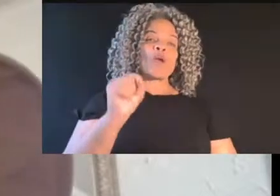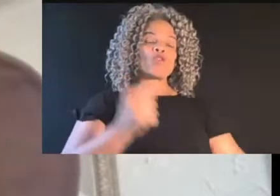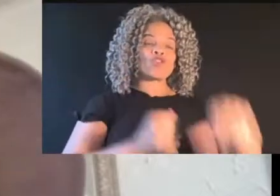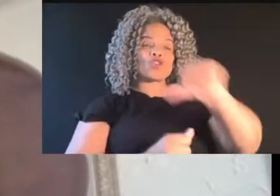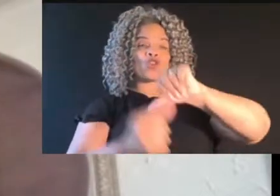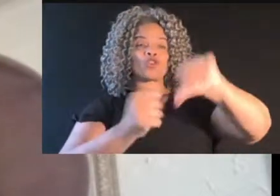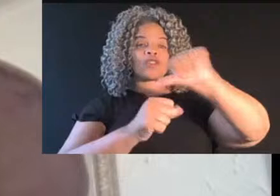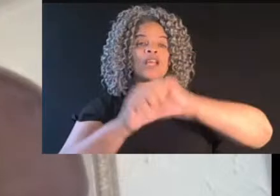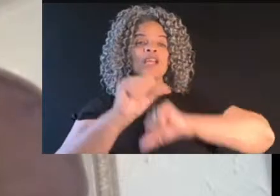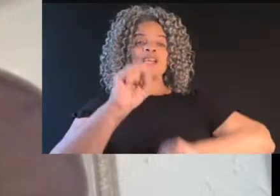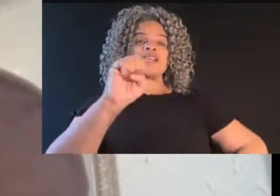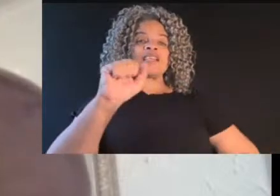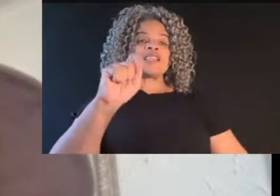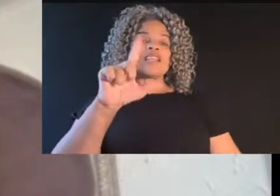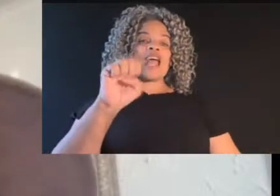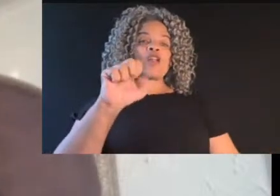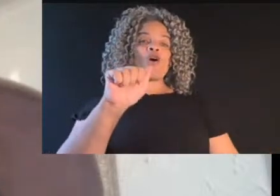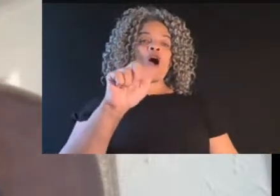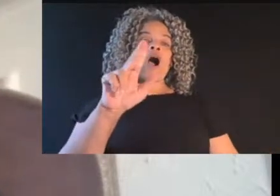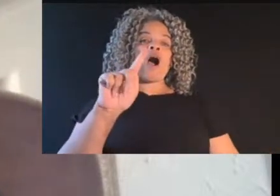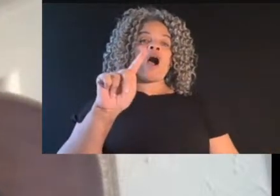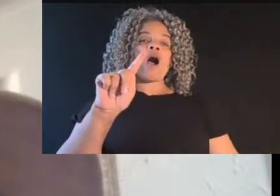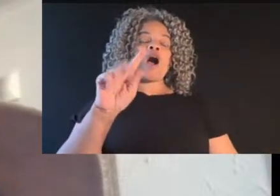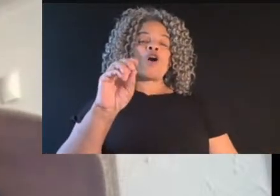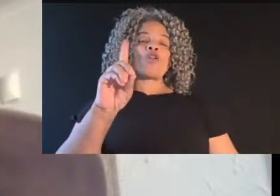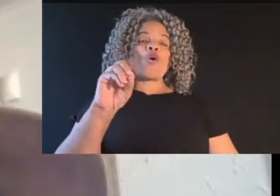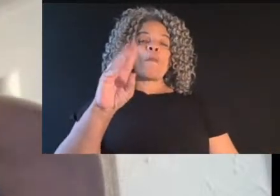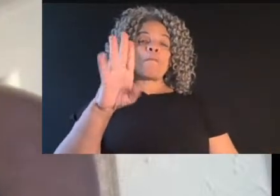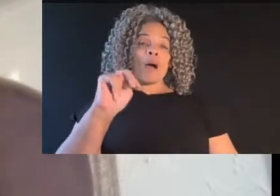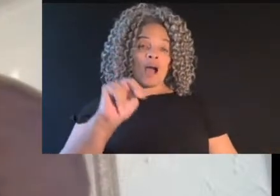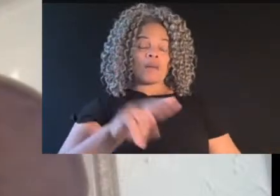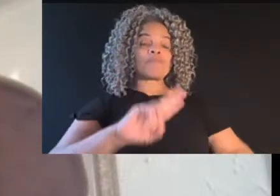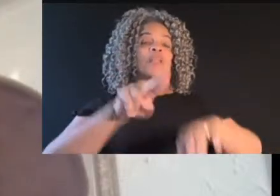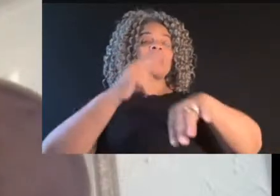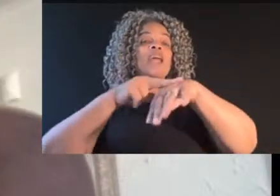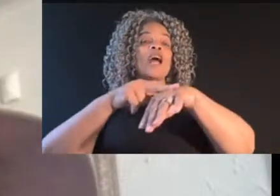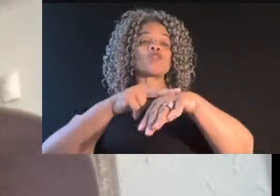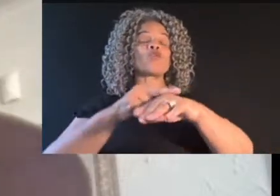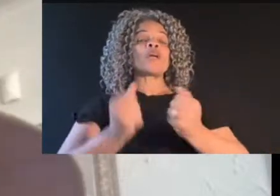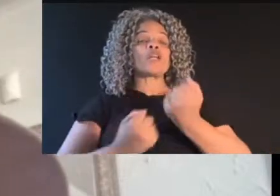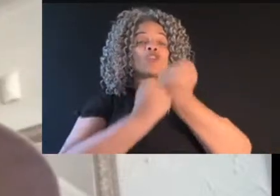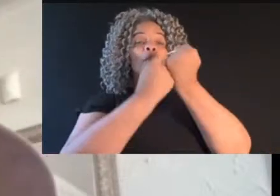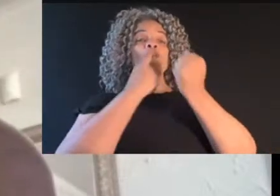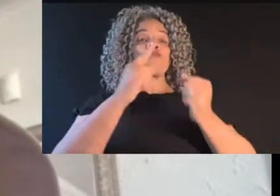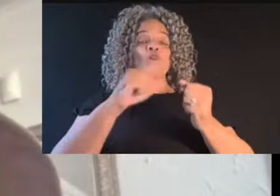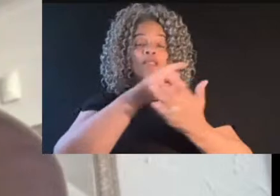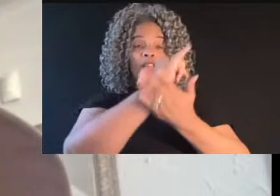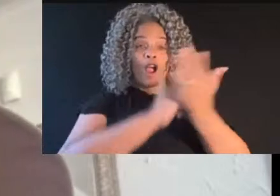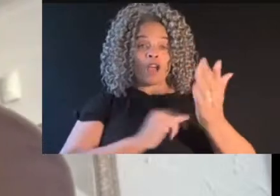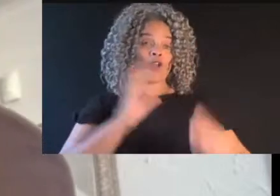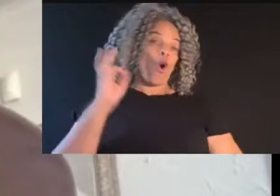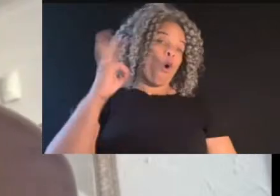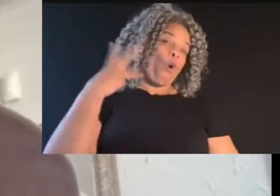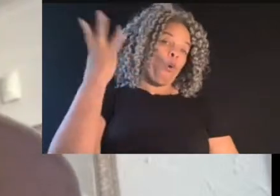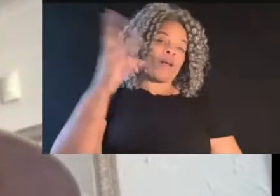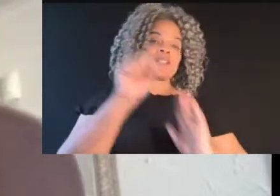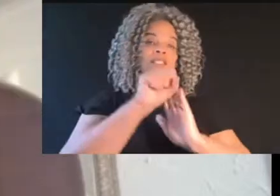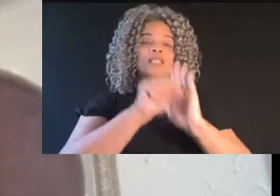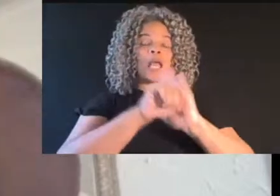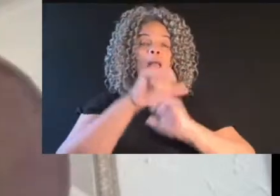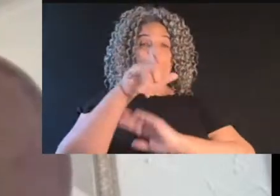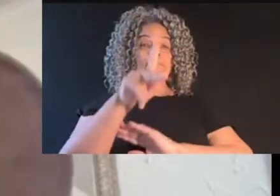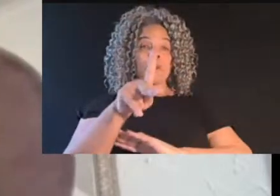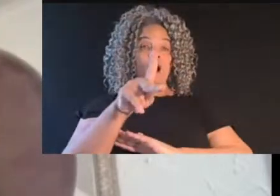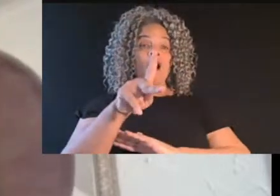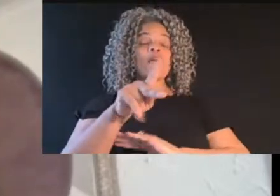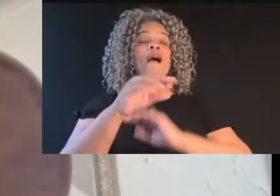Seattle Audubon, the National Endowment for the Arts, Washington State Parks Foundation, and